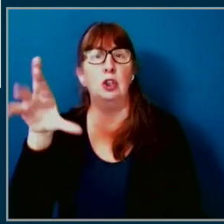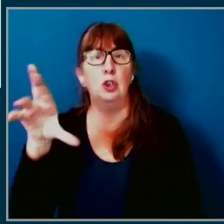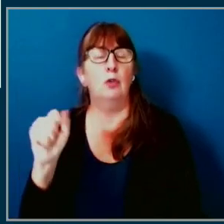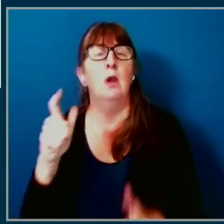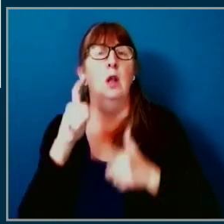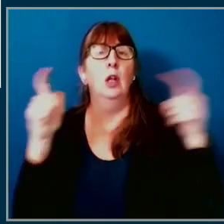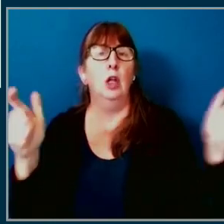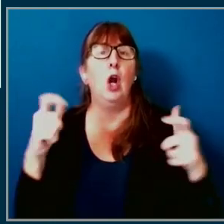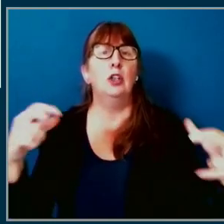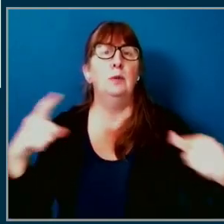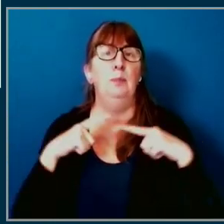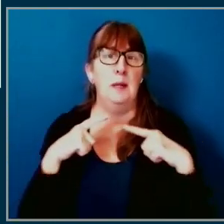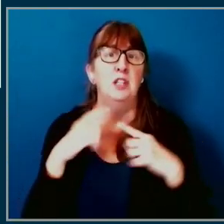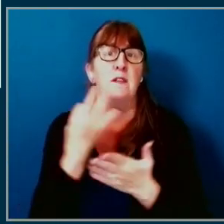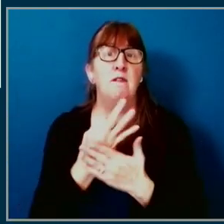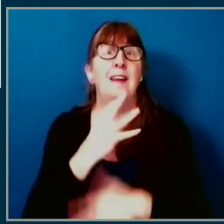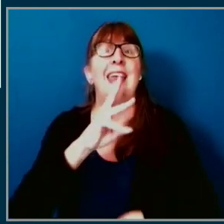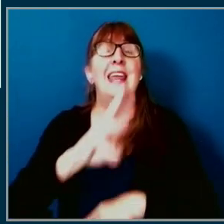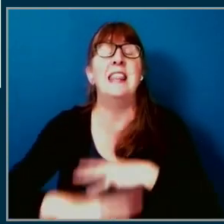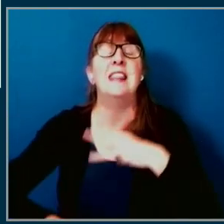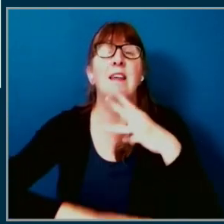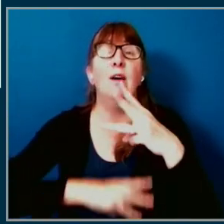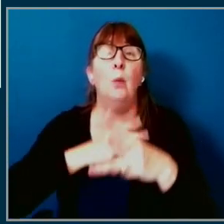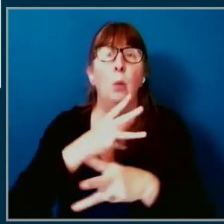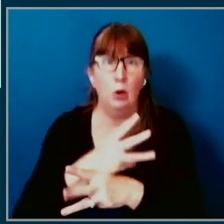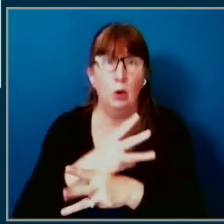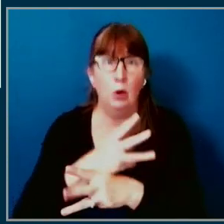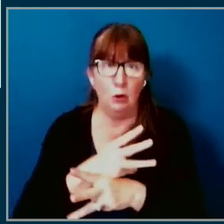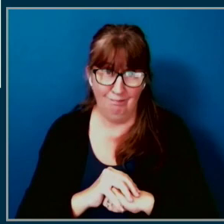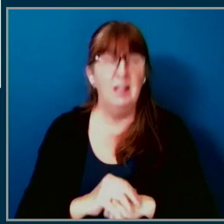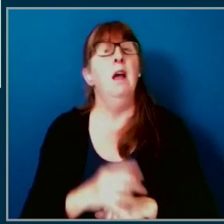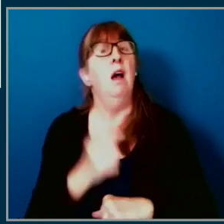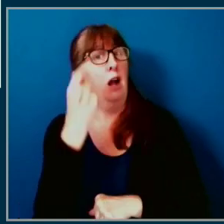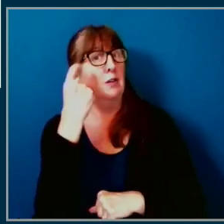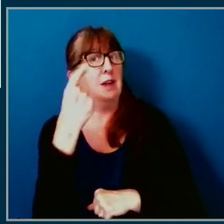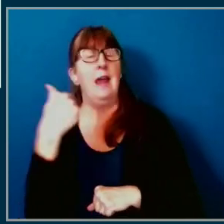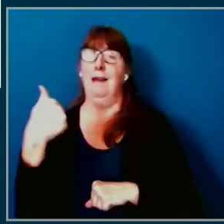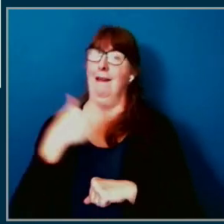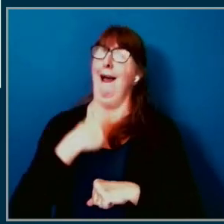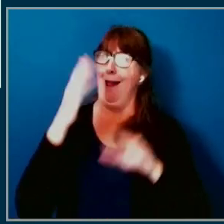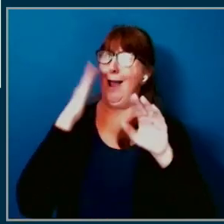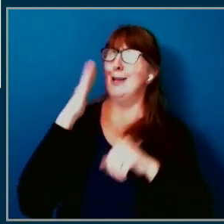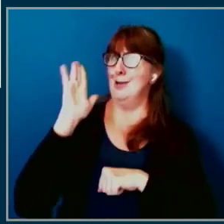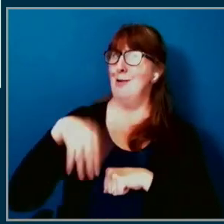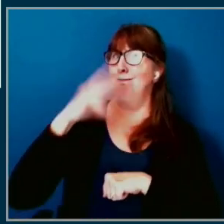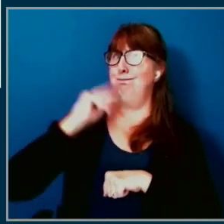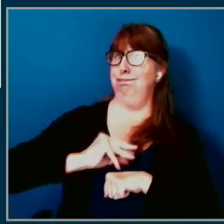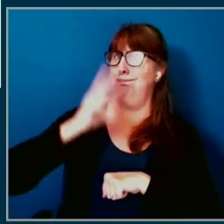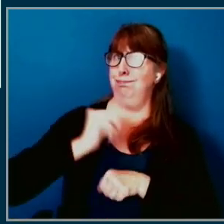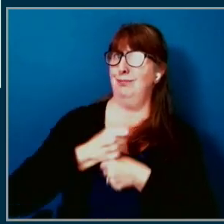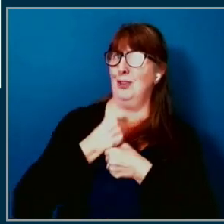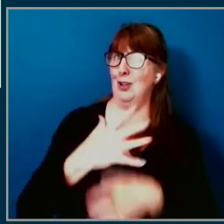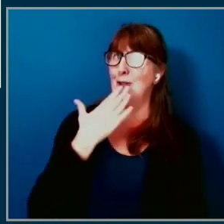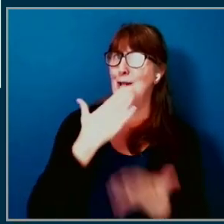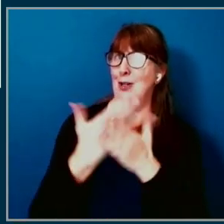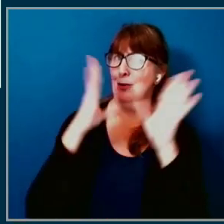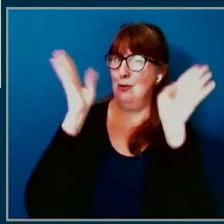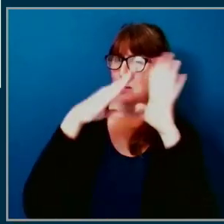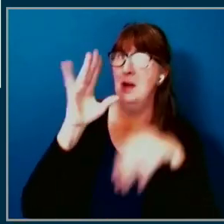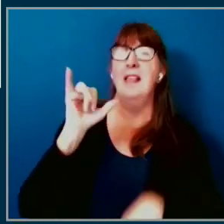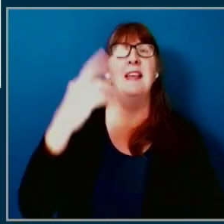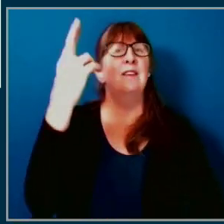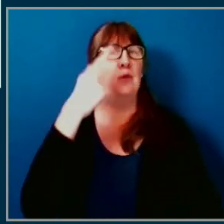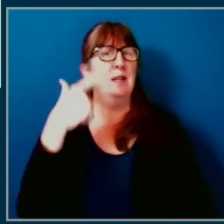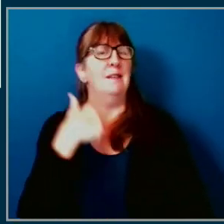world. So listen, I am no stranger. I am no stranger to causing good trouble, which is why I'm proud to be endorsed by our current